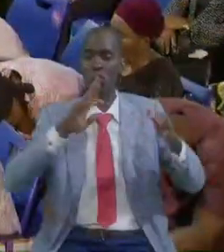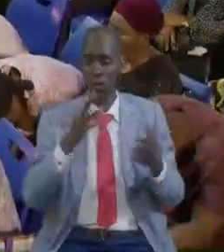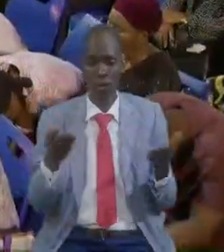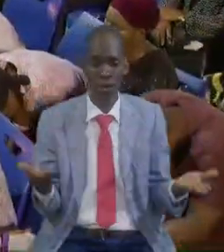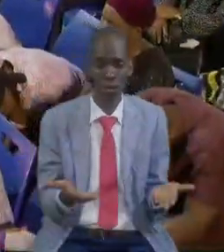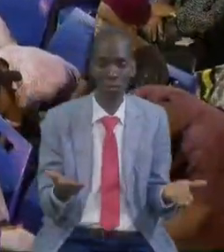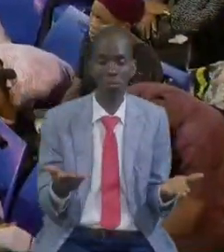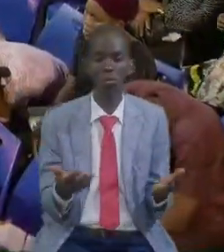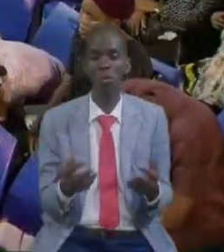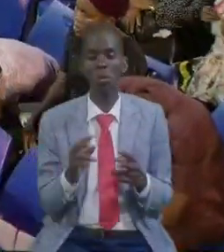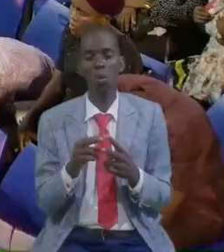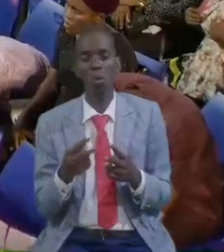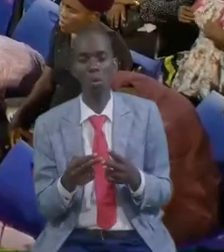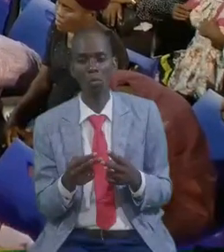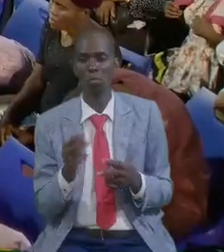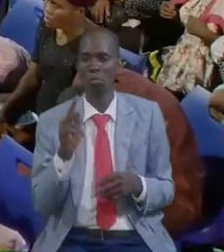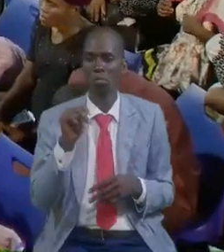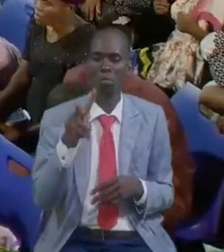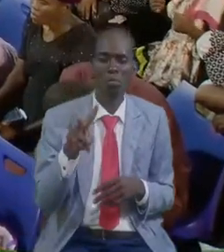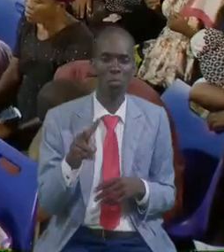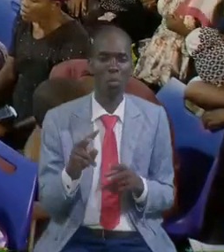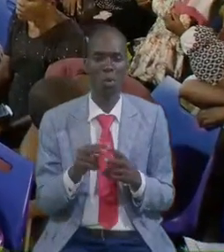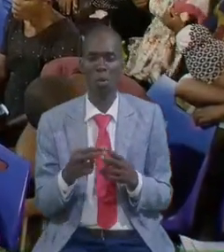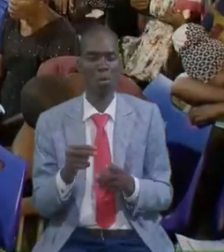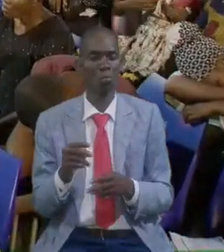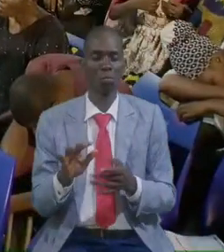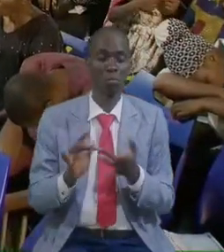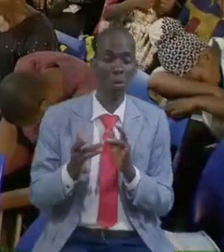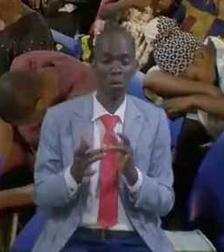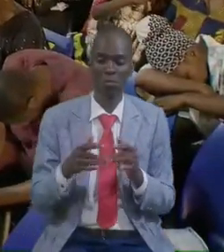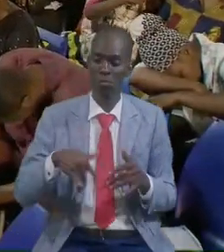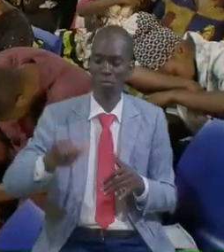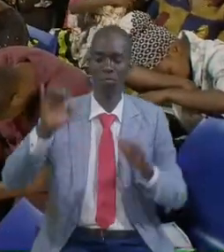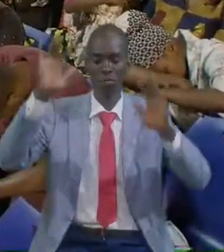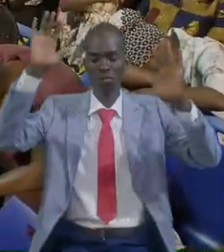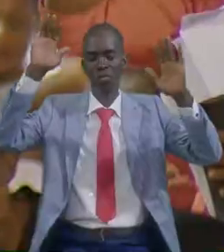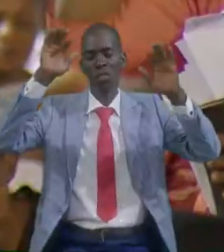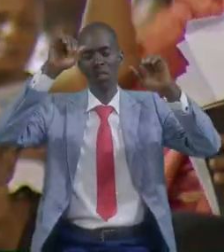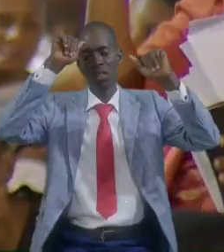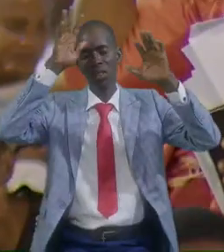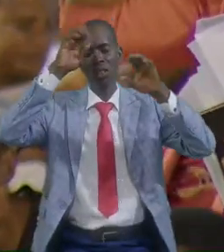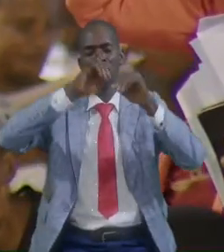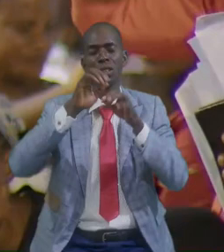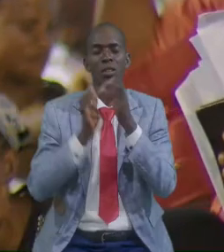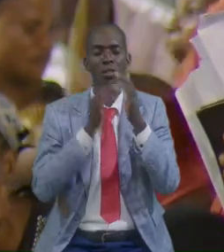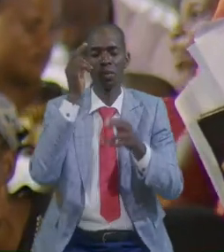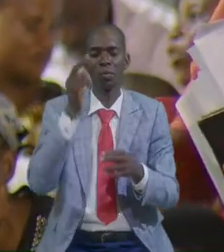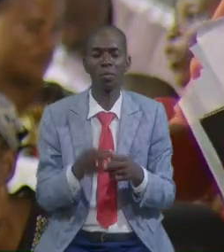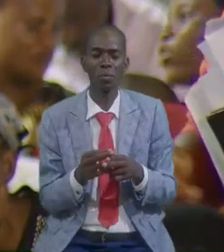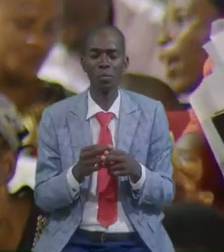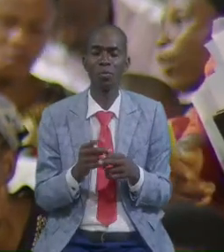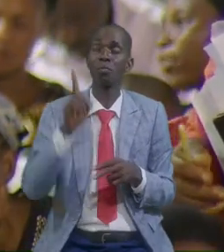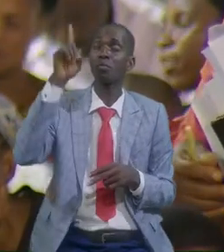there, anywhere. Father, in Jesus' name, you have promised